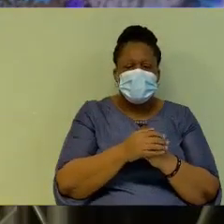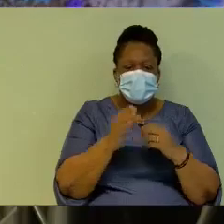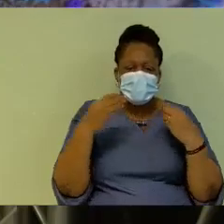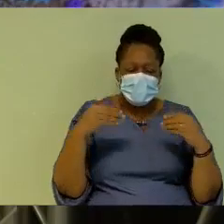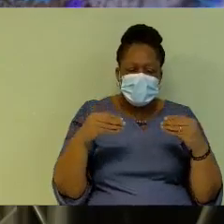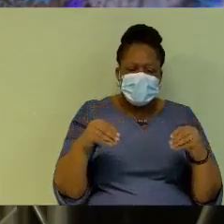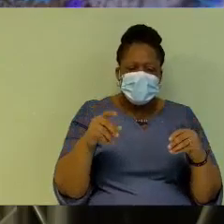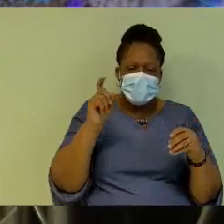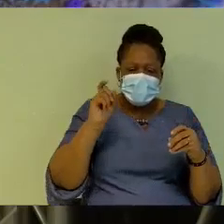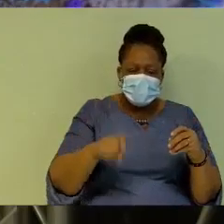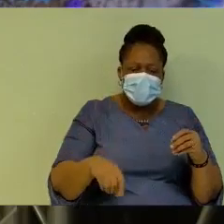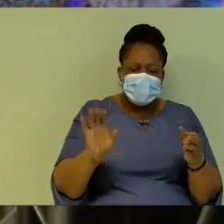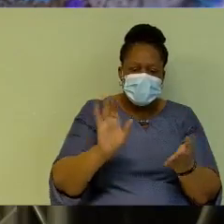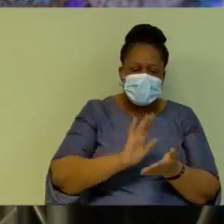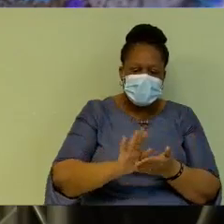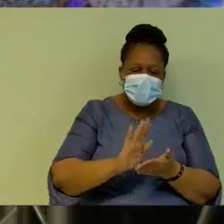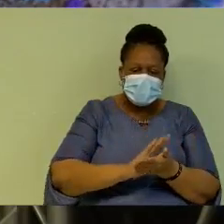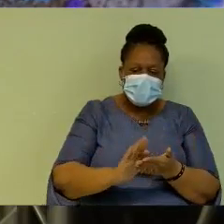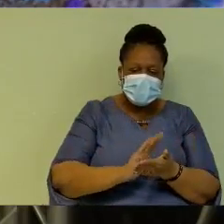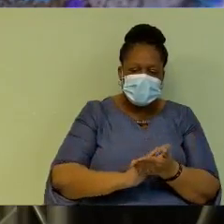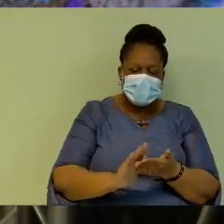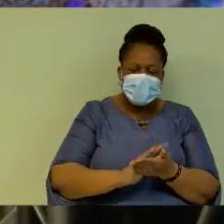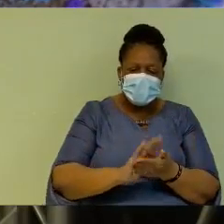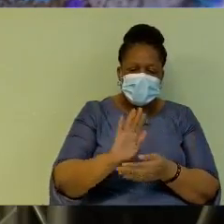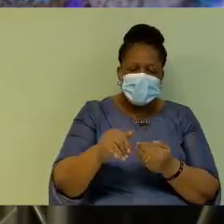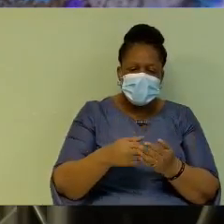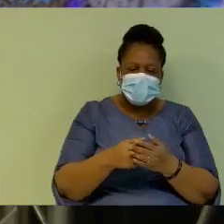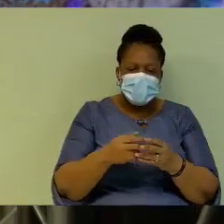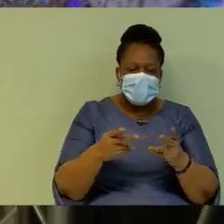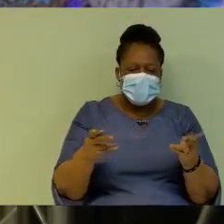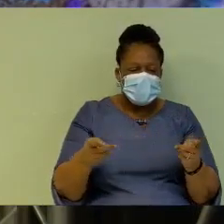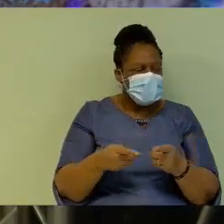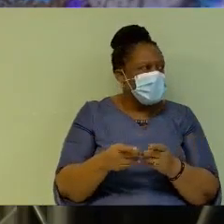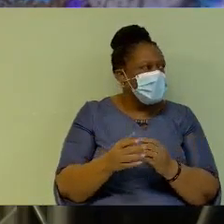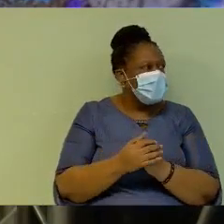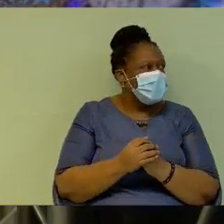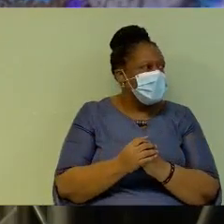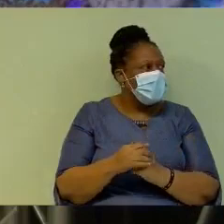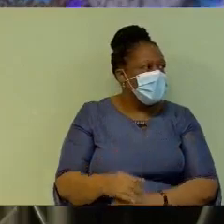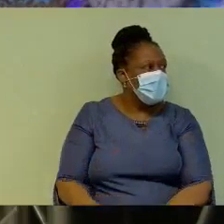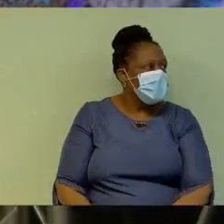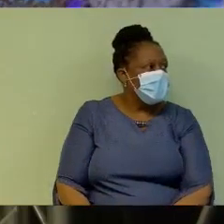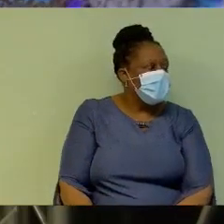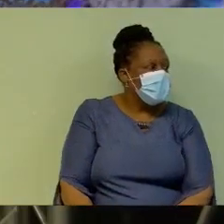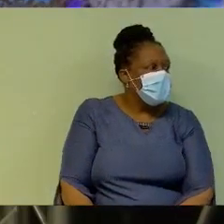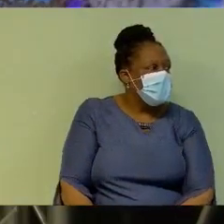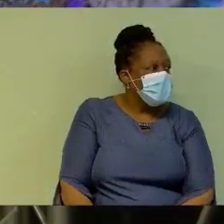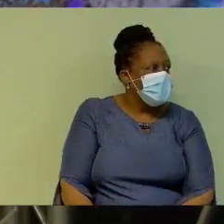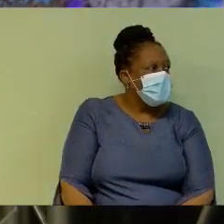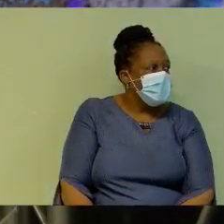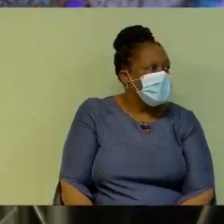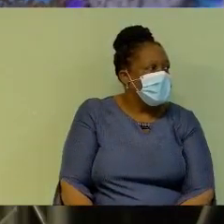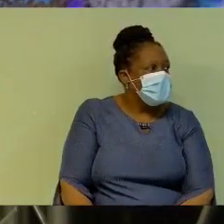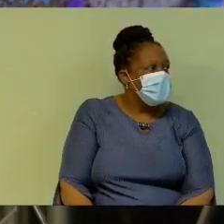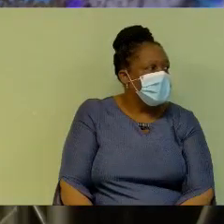areas regularly. Can a particular time be set aside for persons that have to